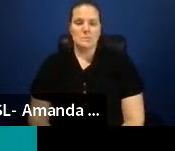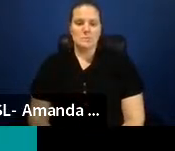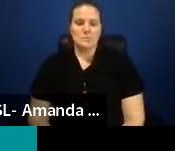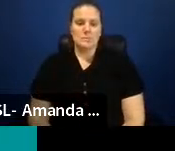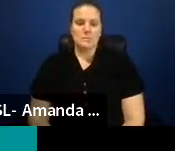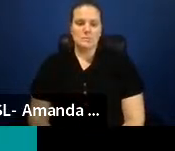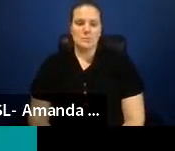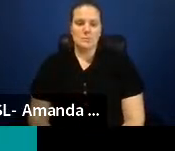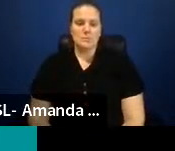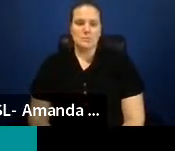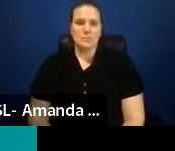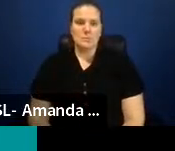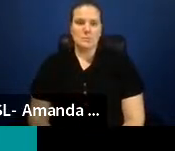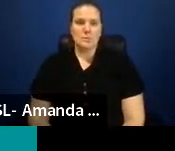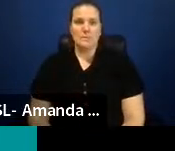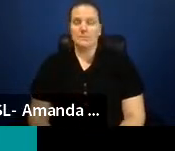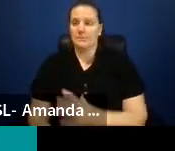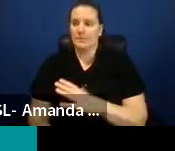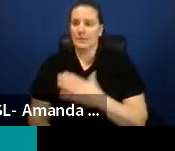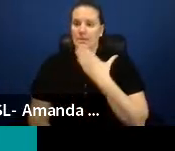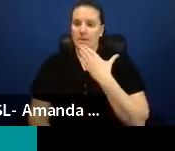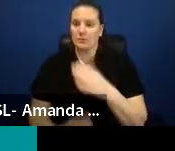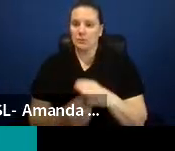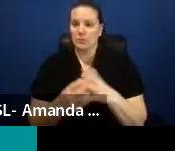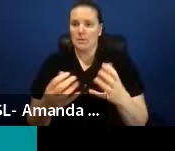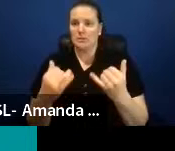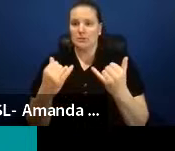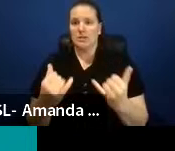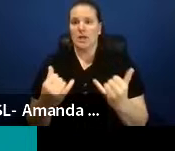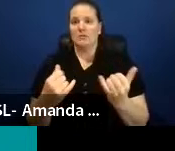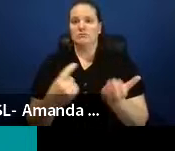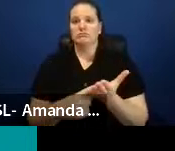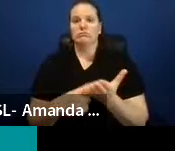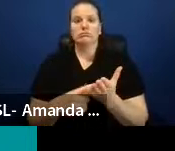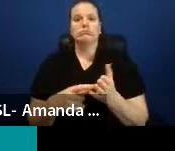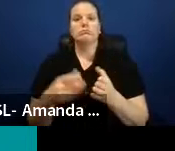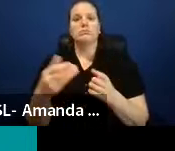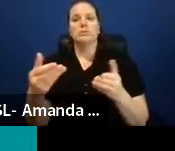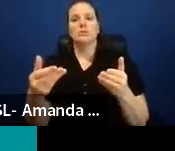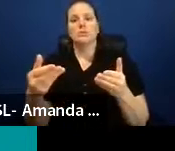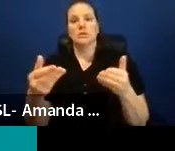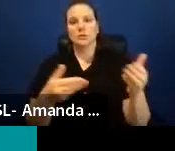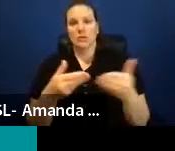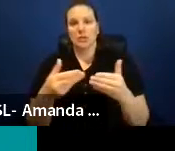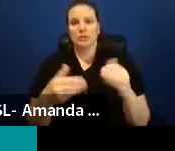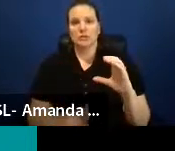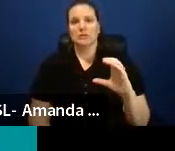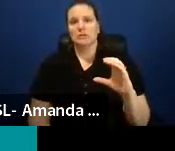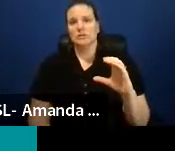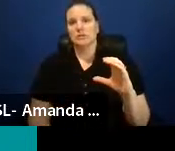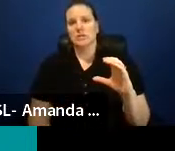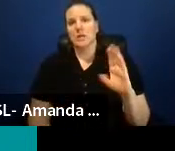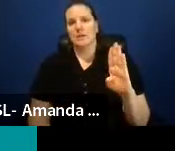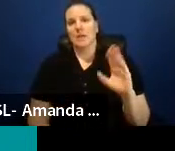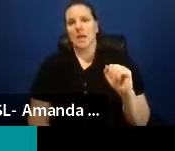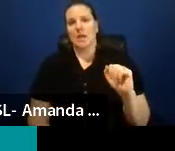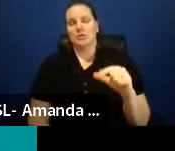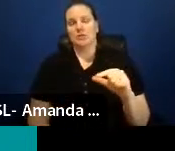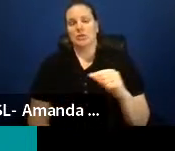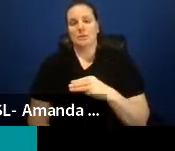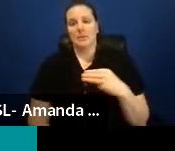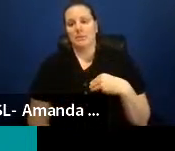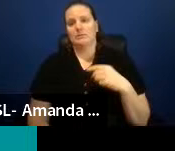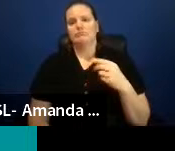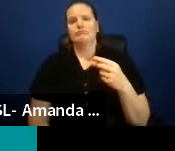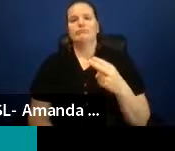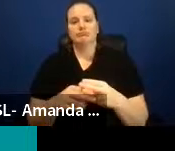Great, thanks so much. And now we will move to our introductions of CBAG members. So we ask folks to introduce